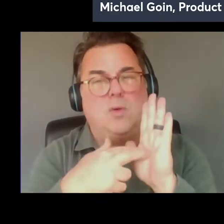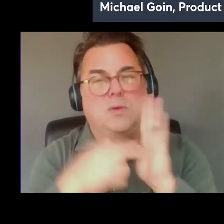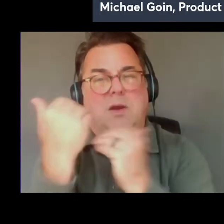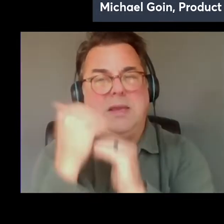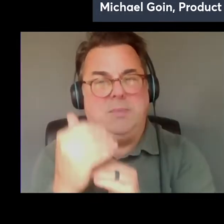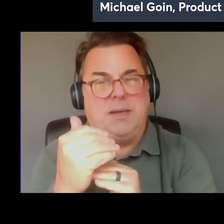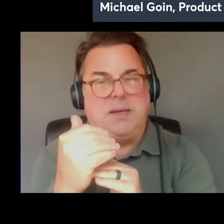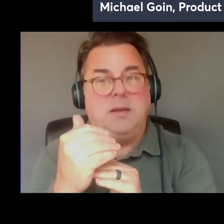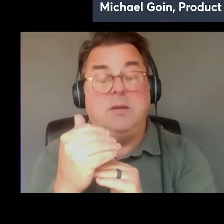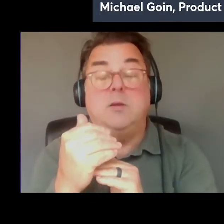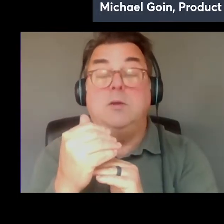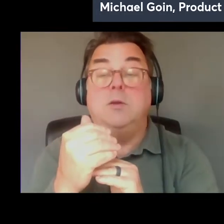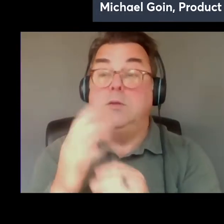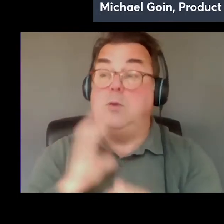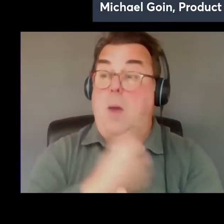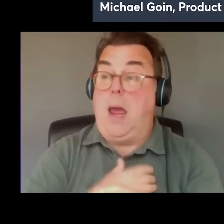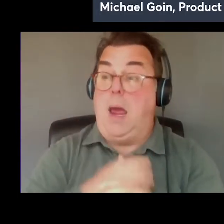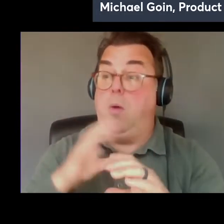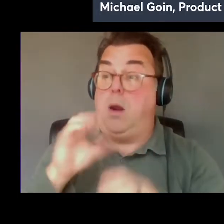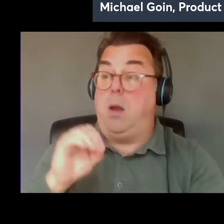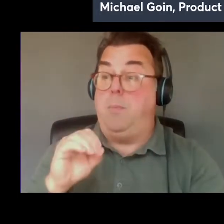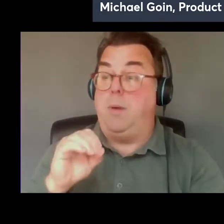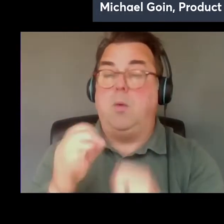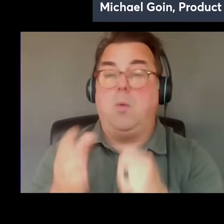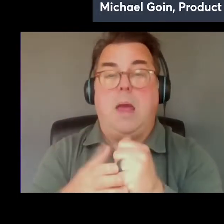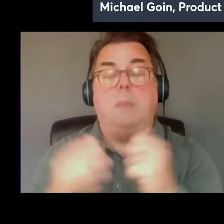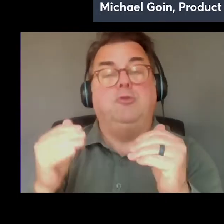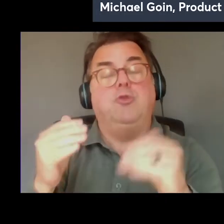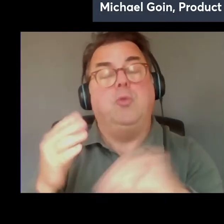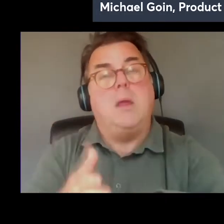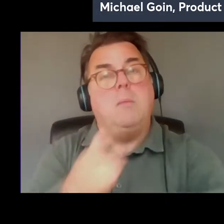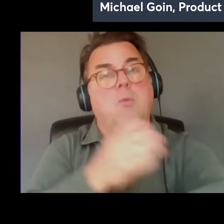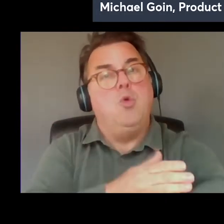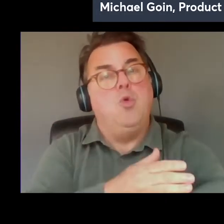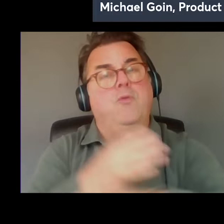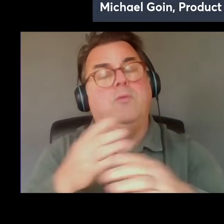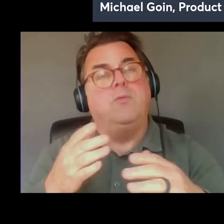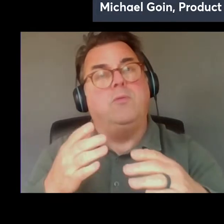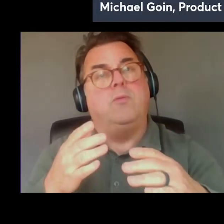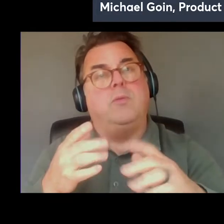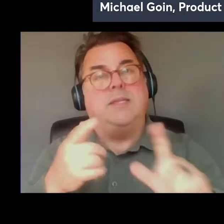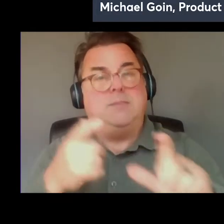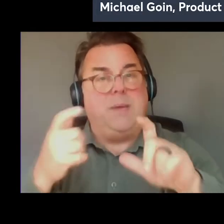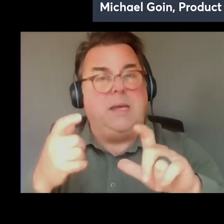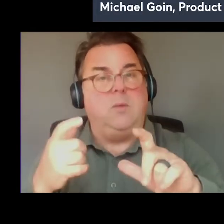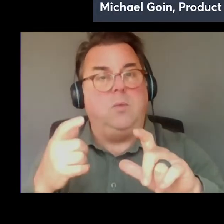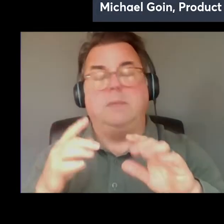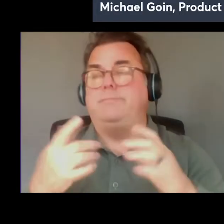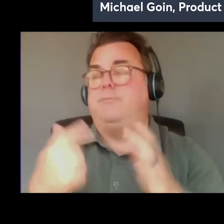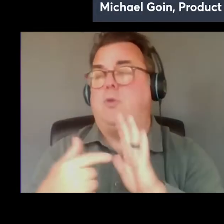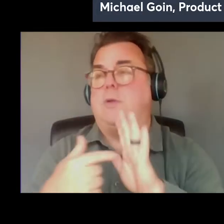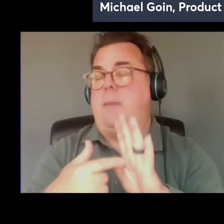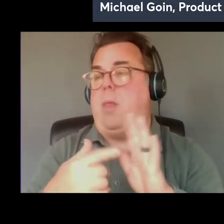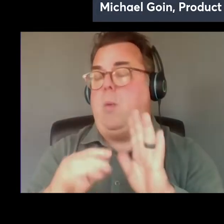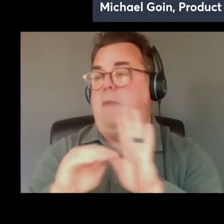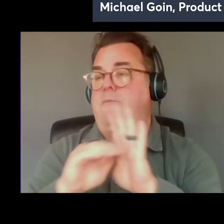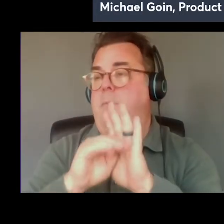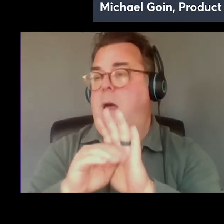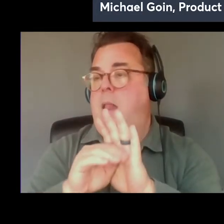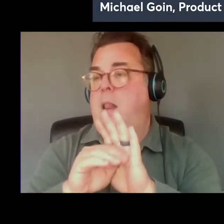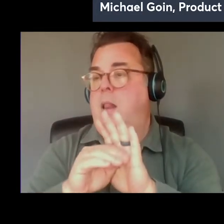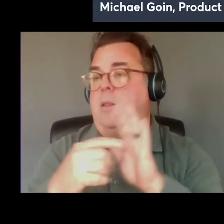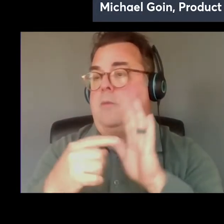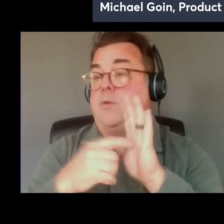can we get these networks. We've proven you can take benchmark state-of-the-art models like BERT